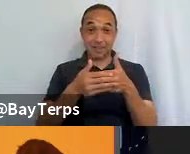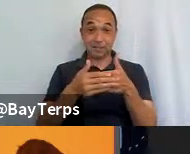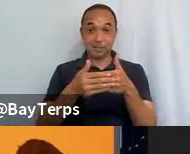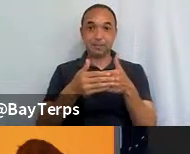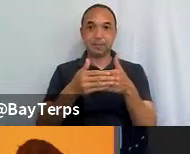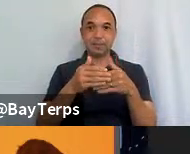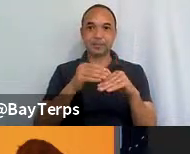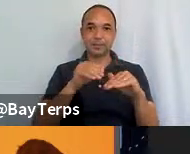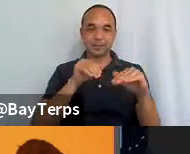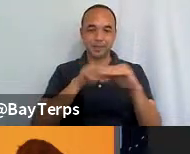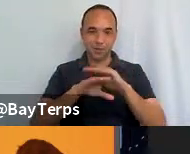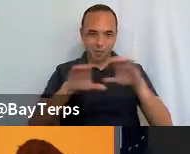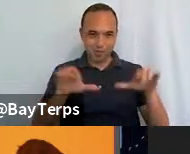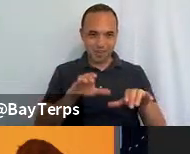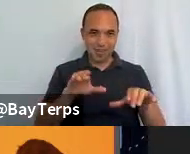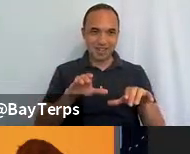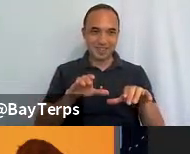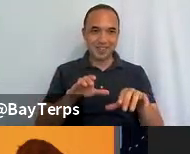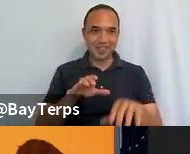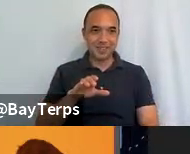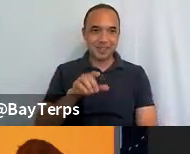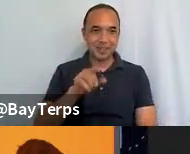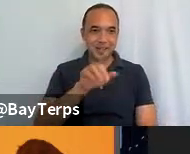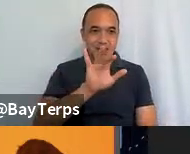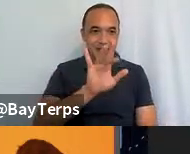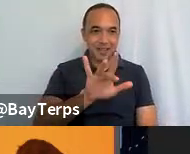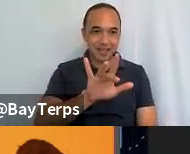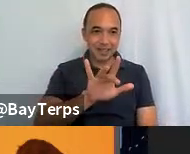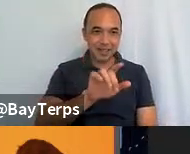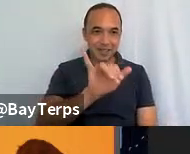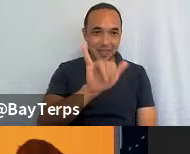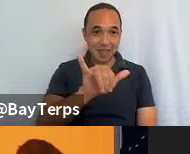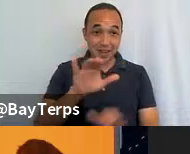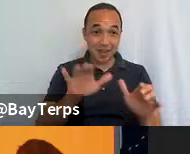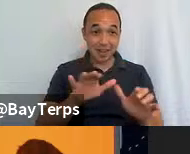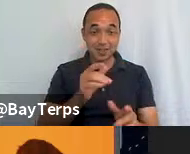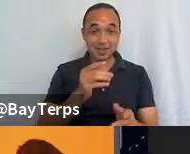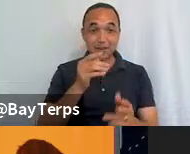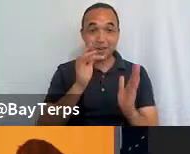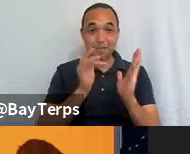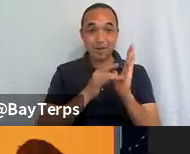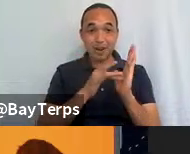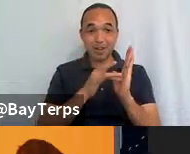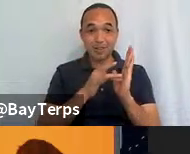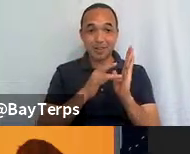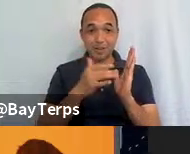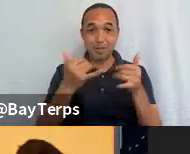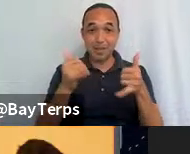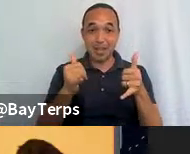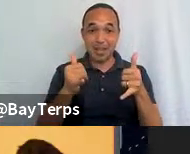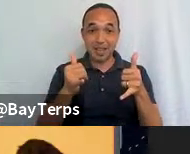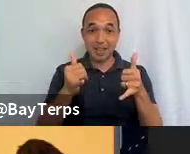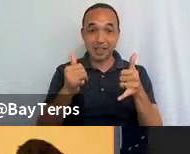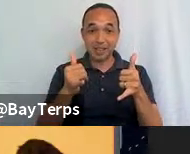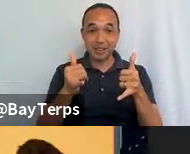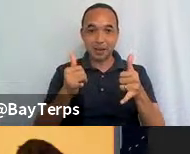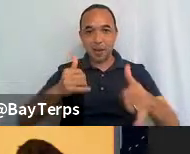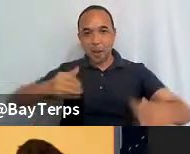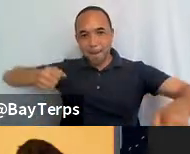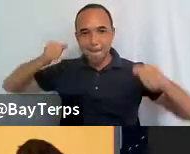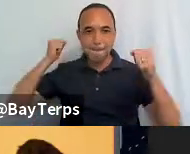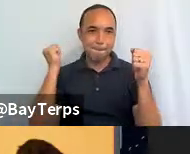go into our actions panel, click that action and press the play button.